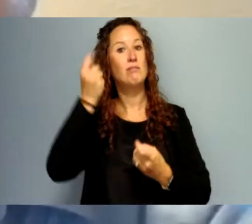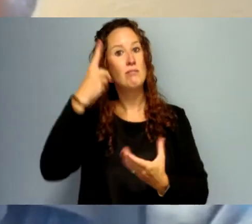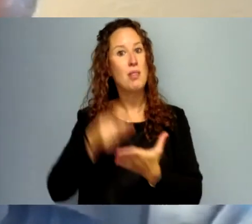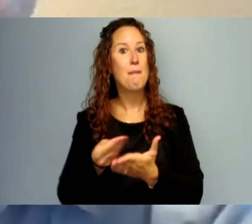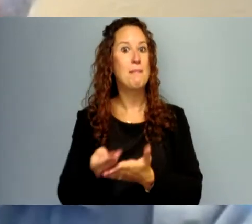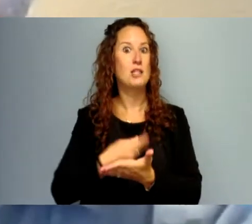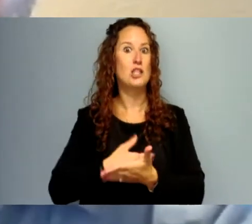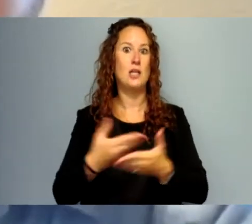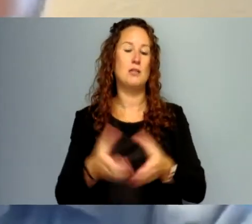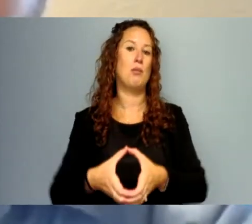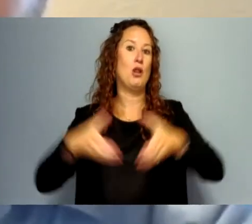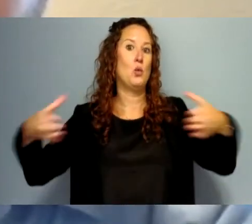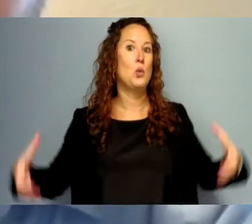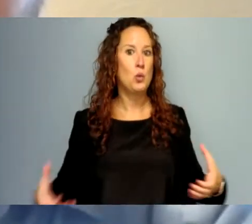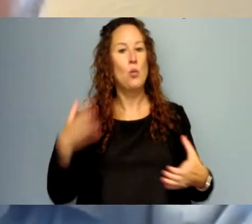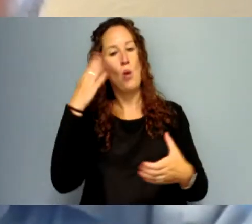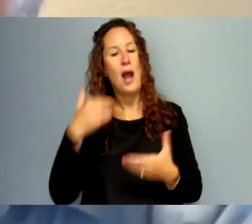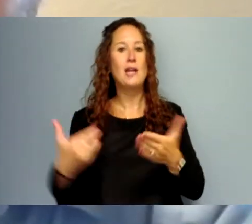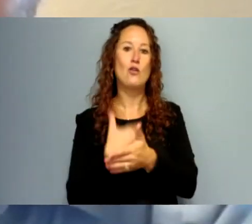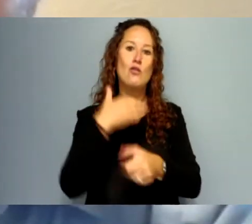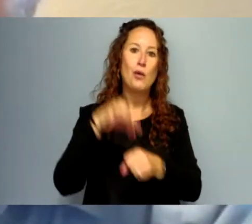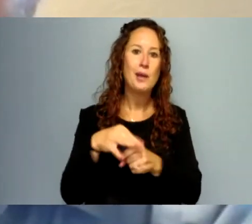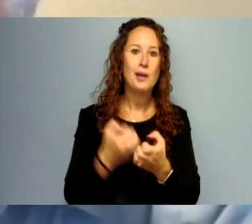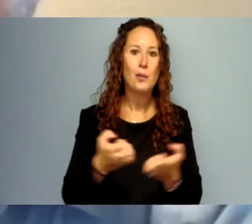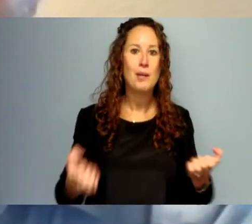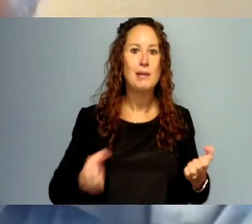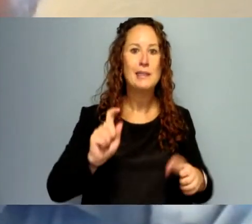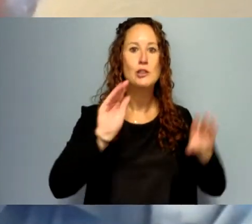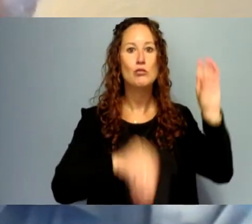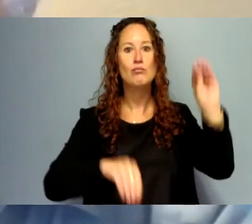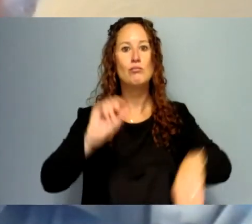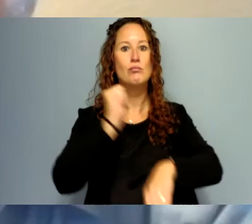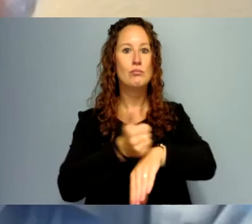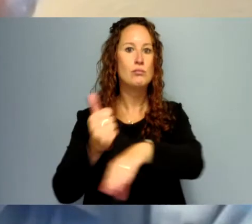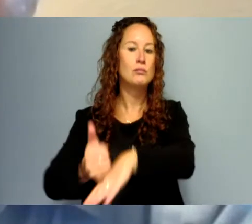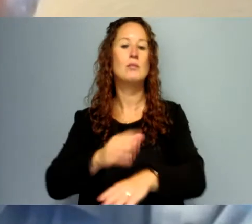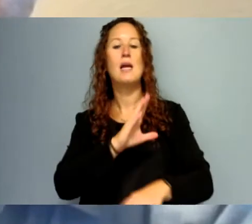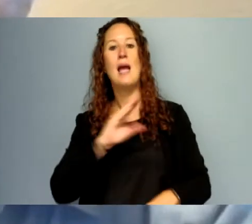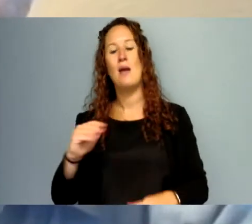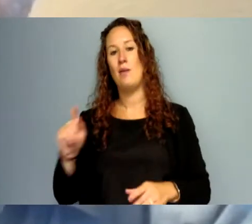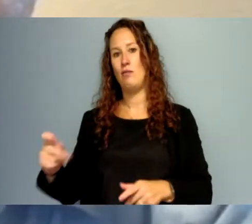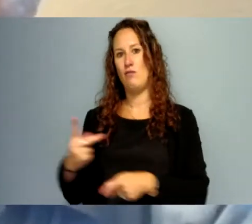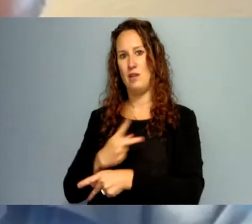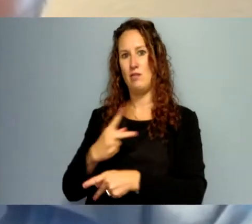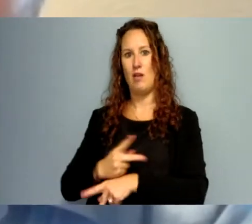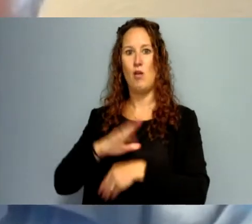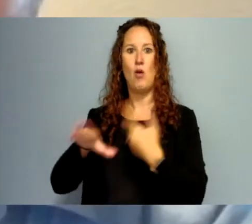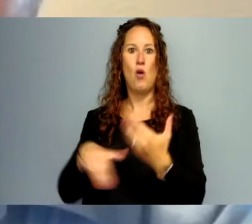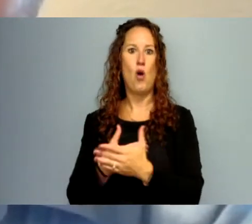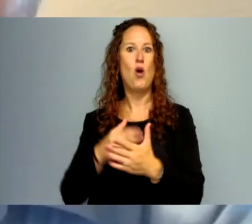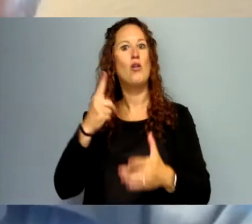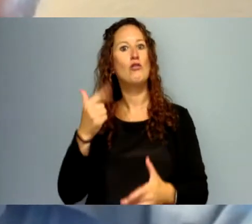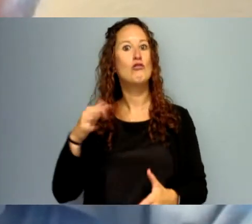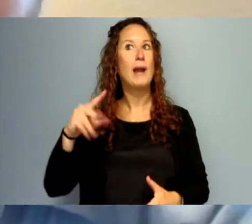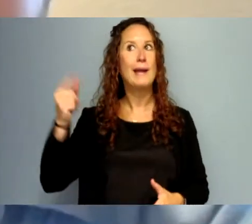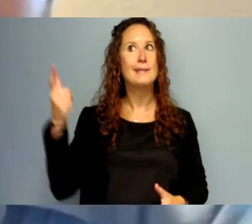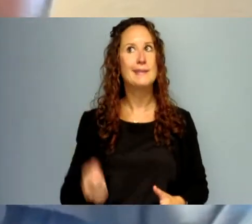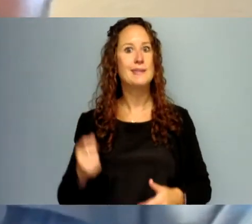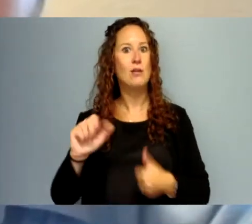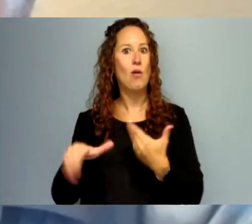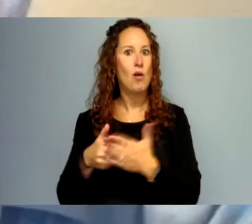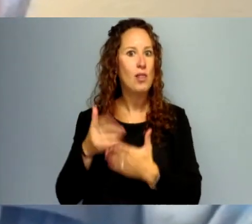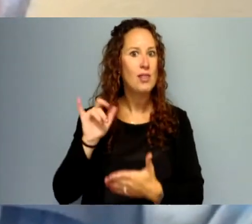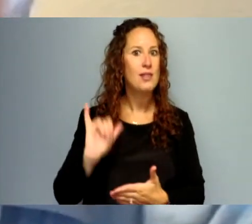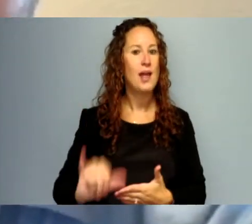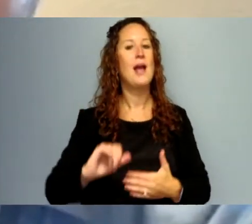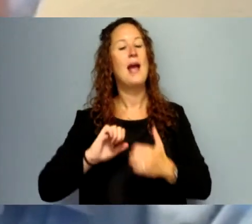to get new voting equipment and have to figure out all of the grants and everything like that, which we also